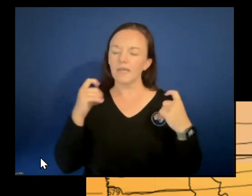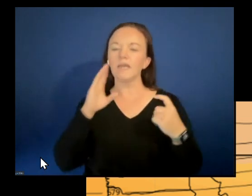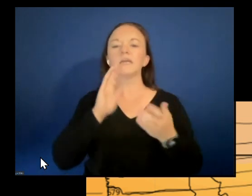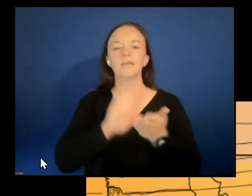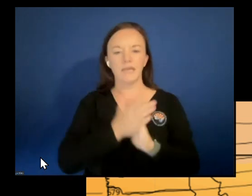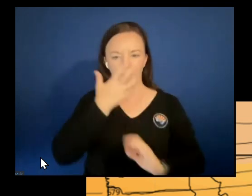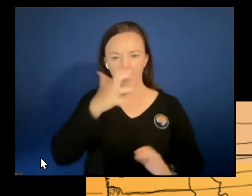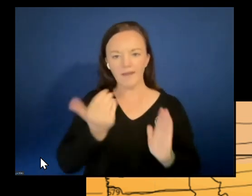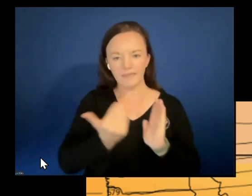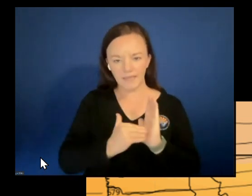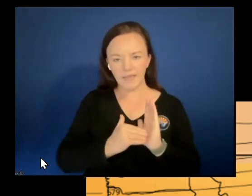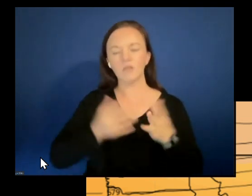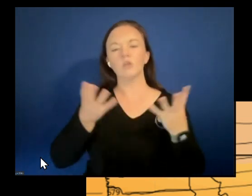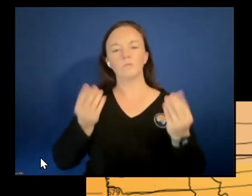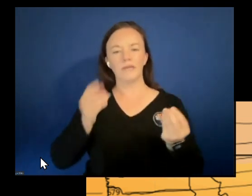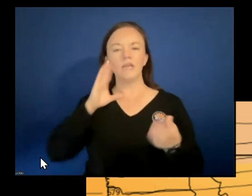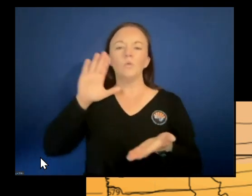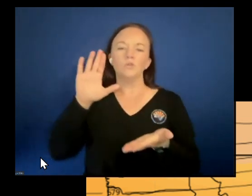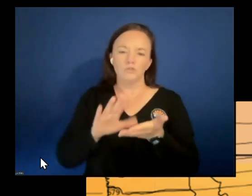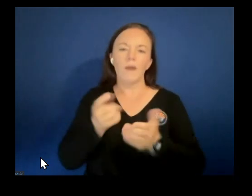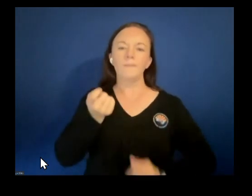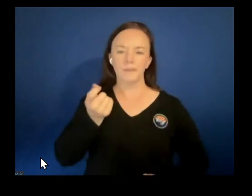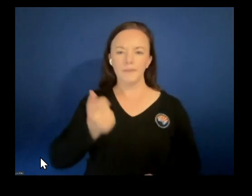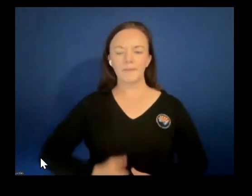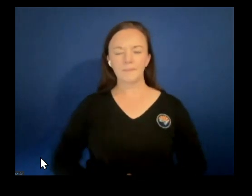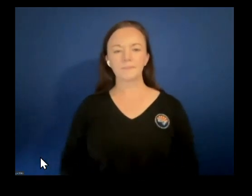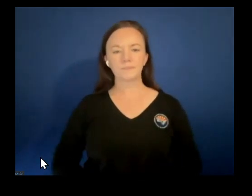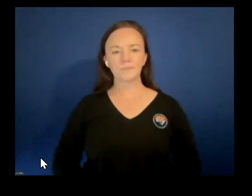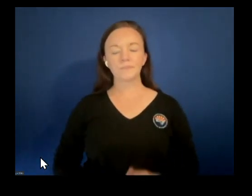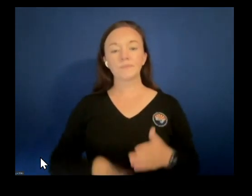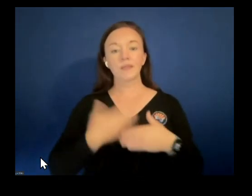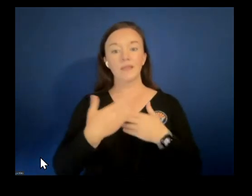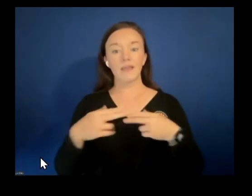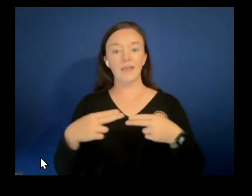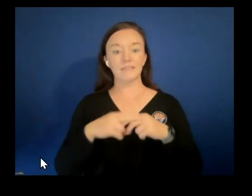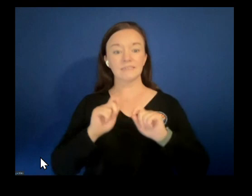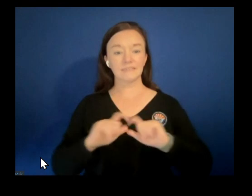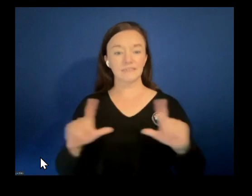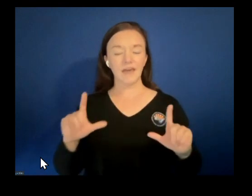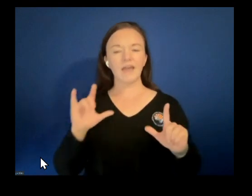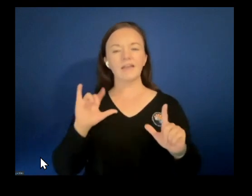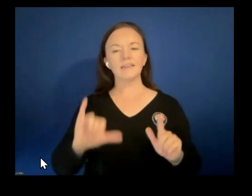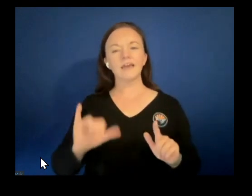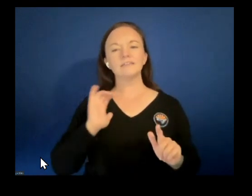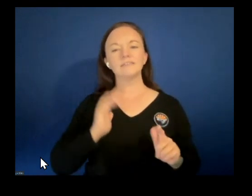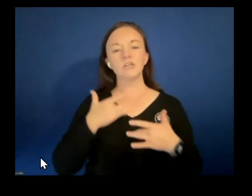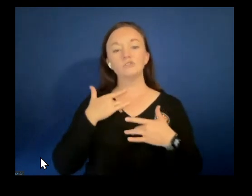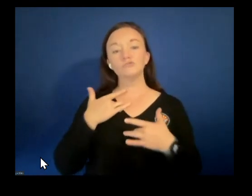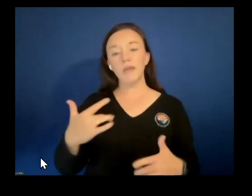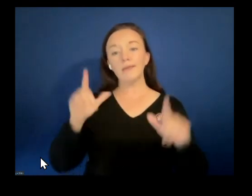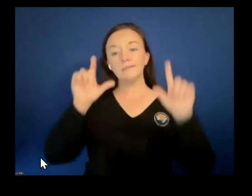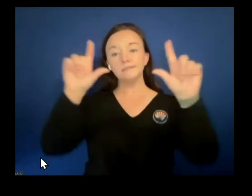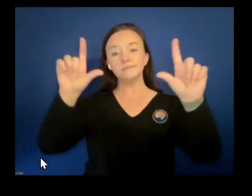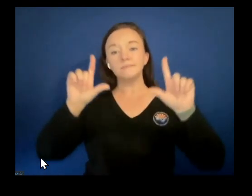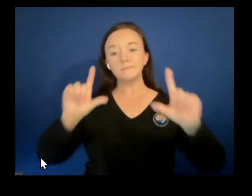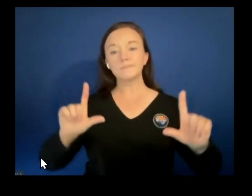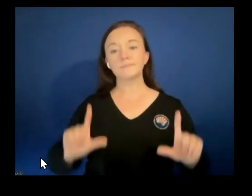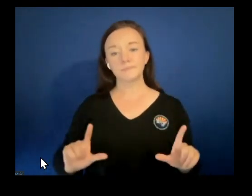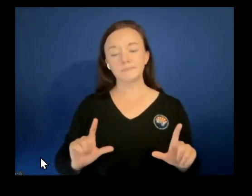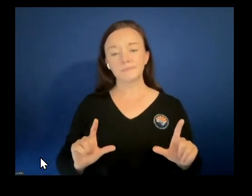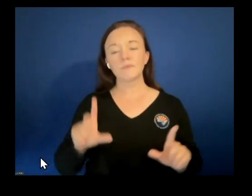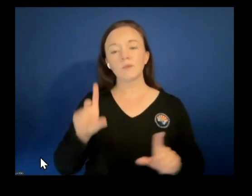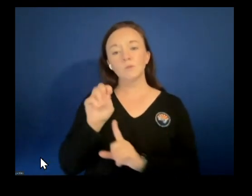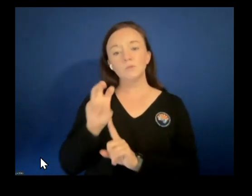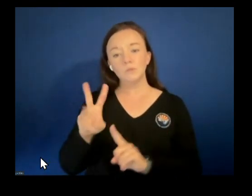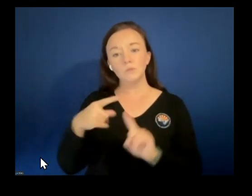start to drop somewhat. So if we go into the next slide, this is just kind of the trend I was kind of mentioning. This is your dew point, shows you